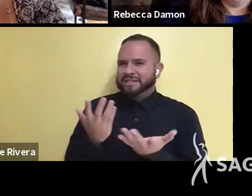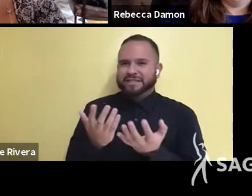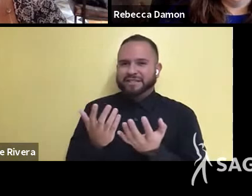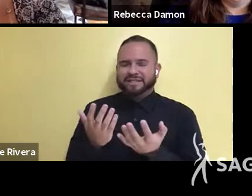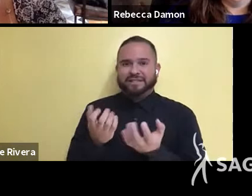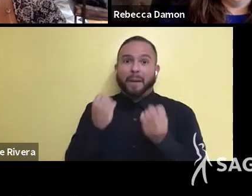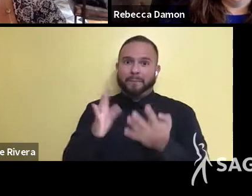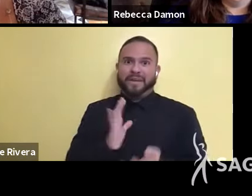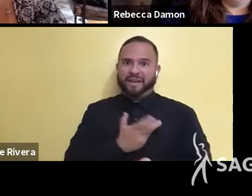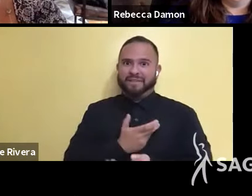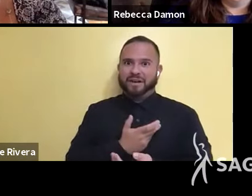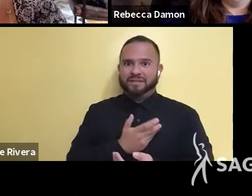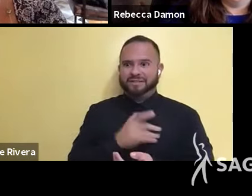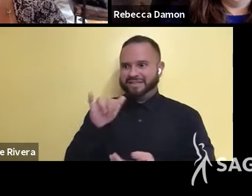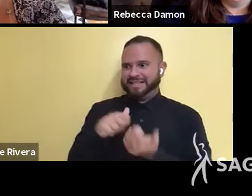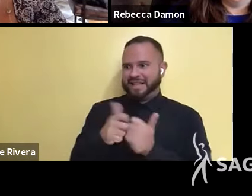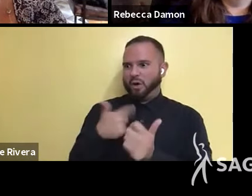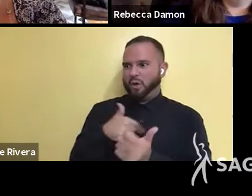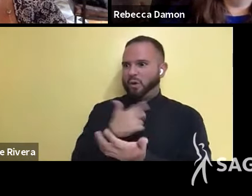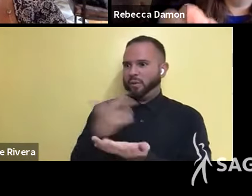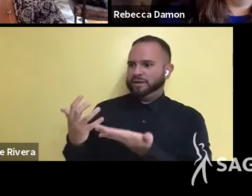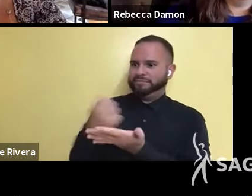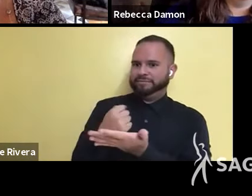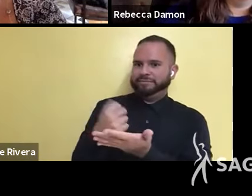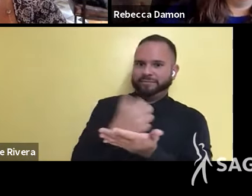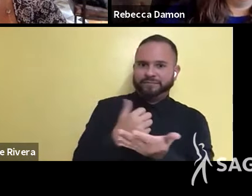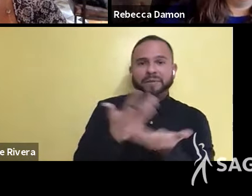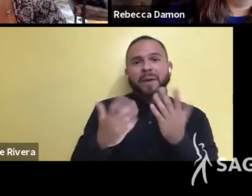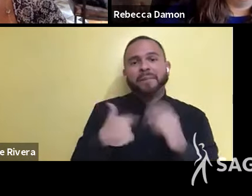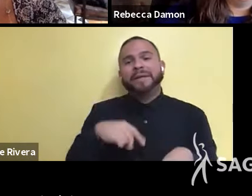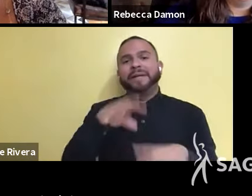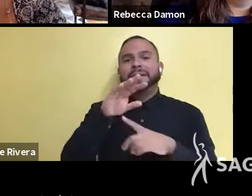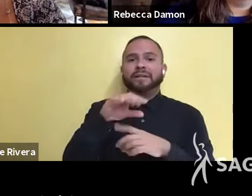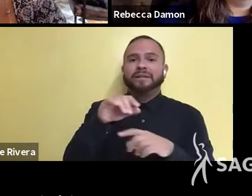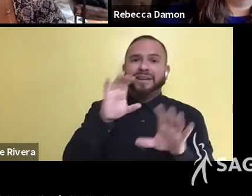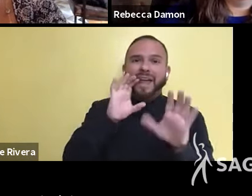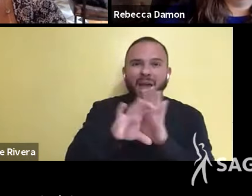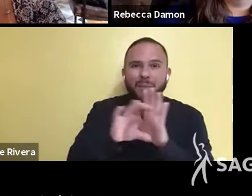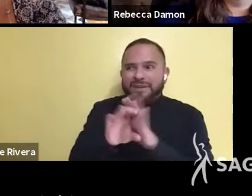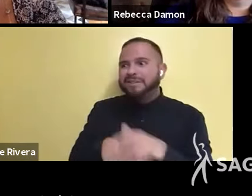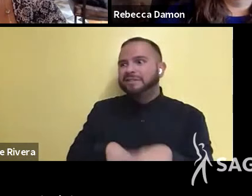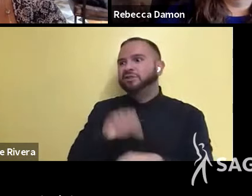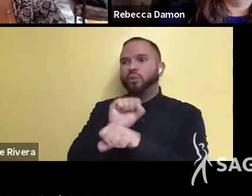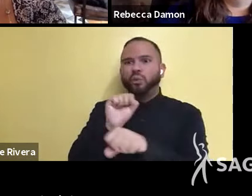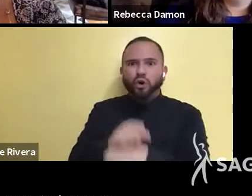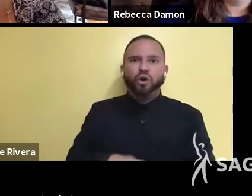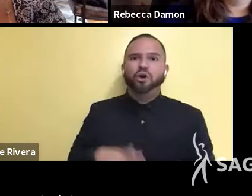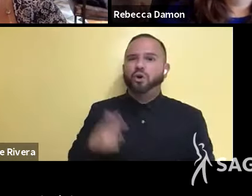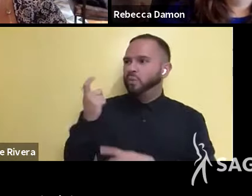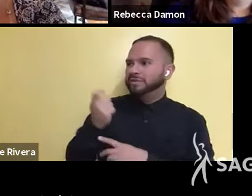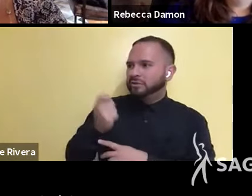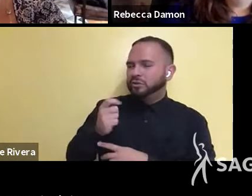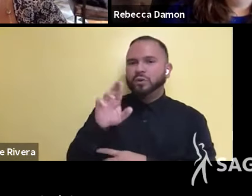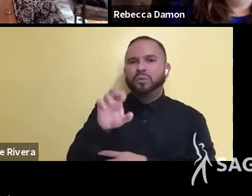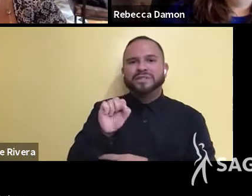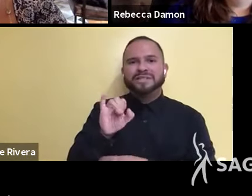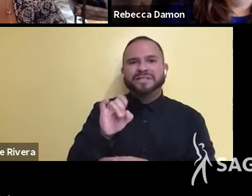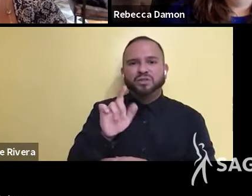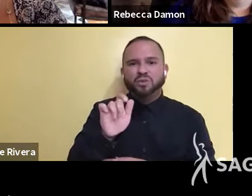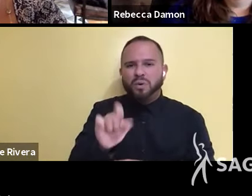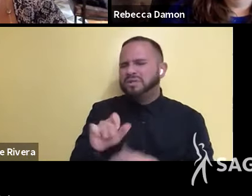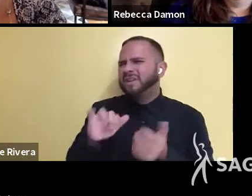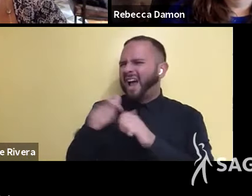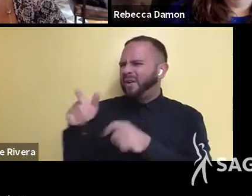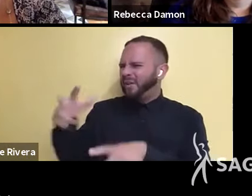how we make our living, through our, whether it's our images, the work we do, those residuals. So how did you get involved with the Creative Right Caucus?